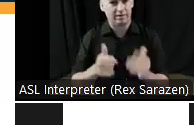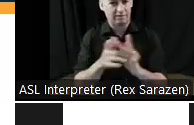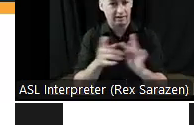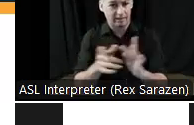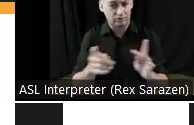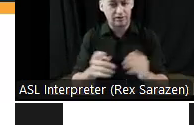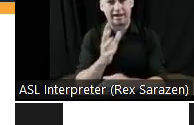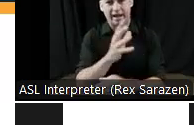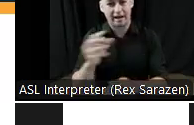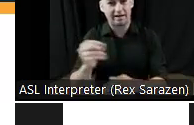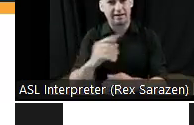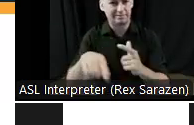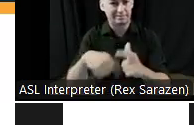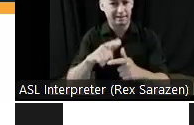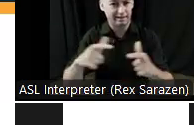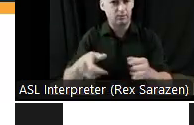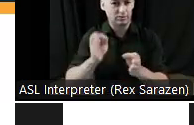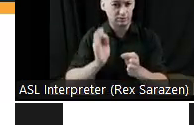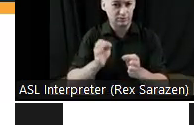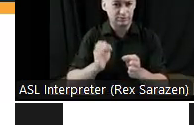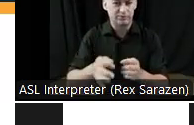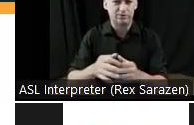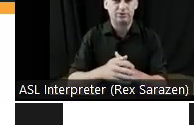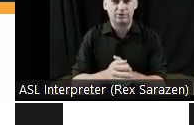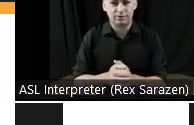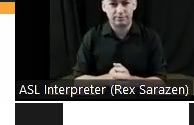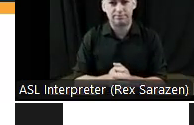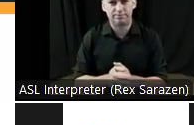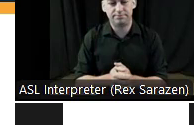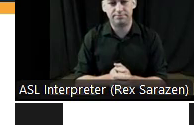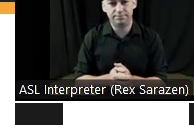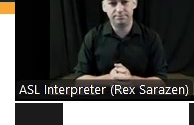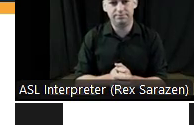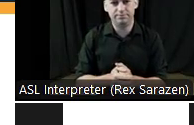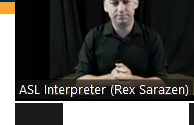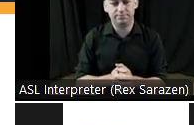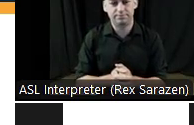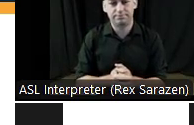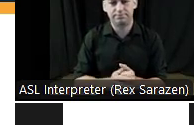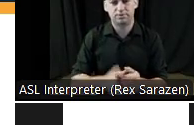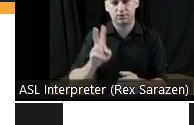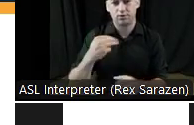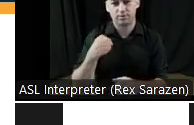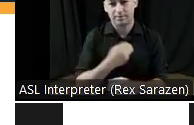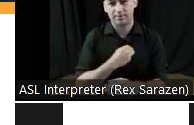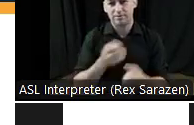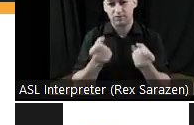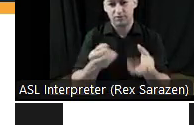well as have two members providing American Sign Language interpretation throughout today's